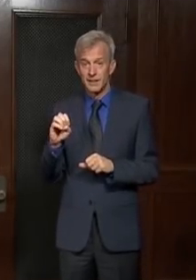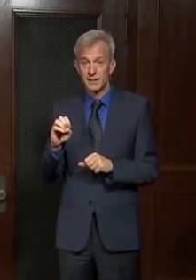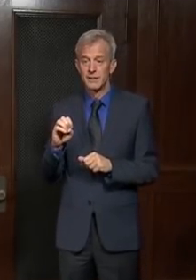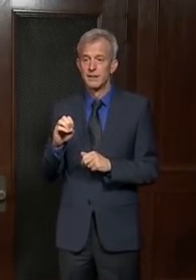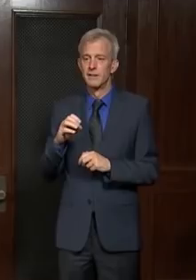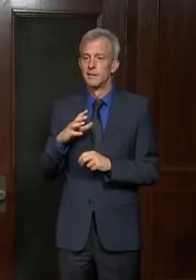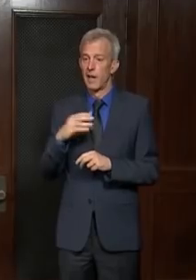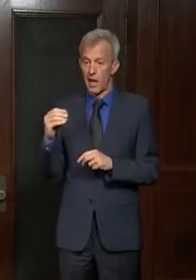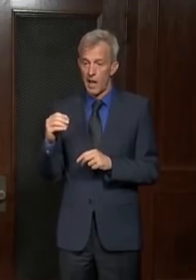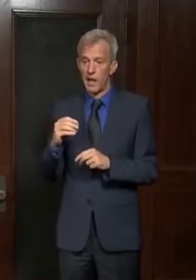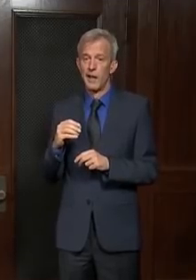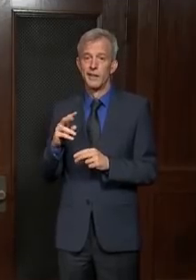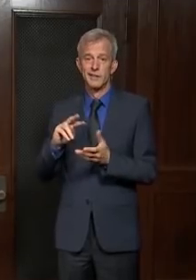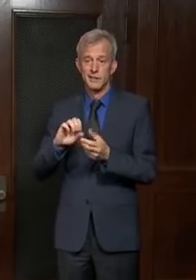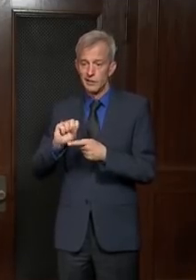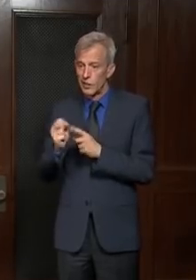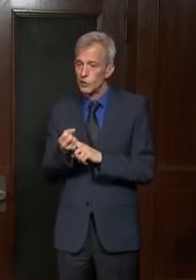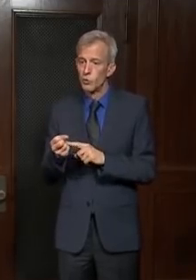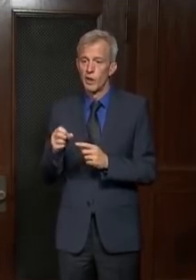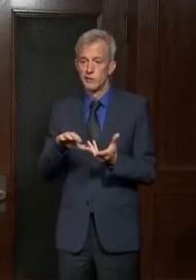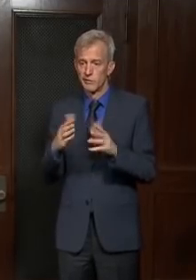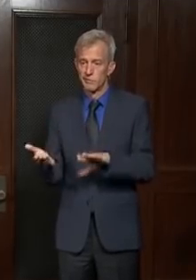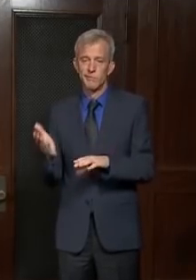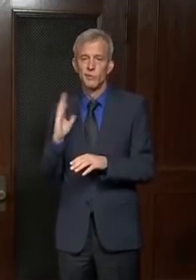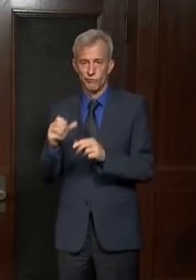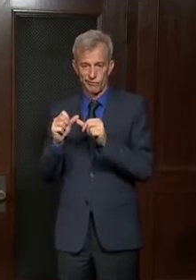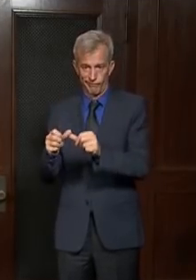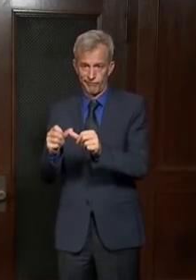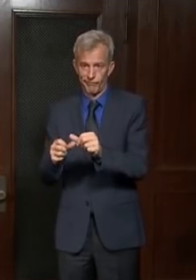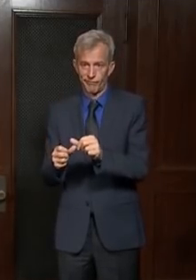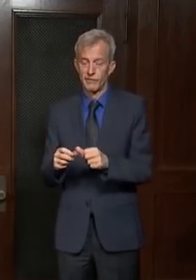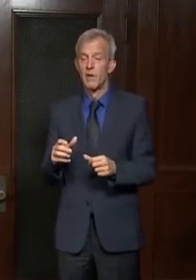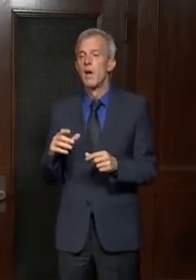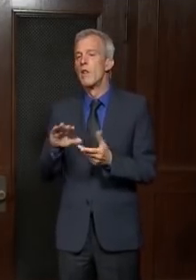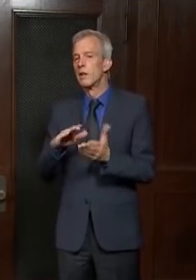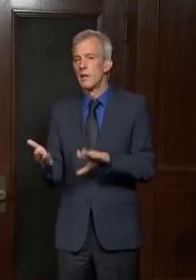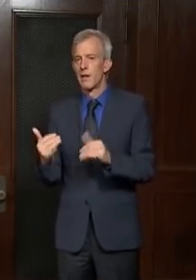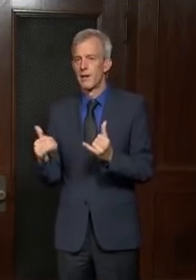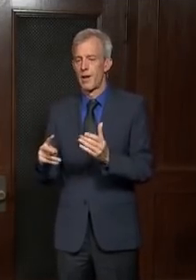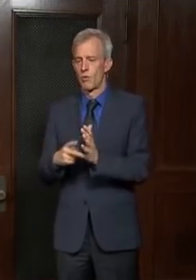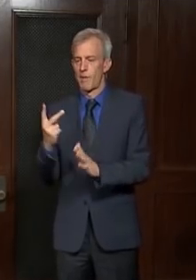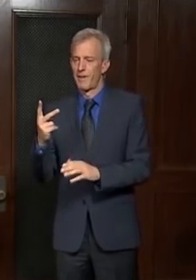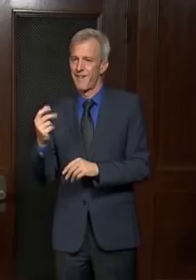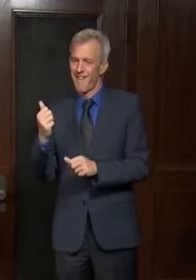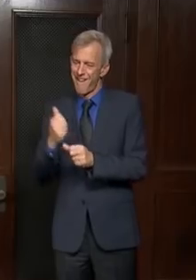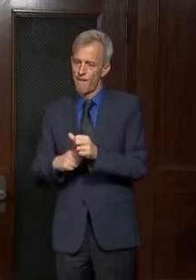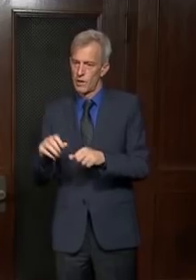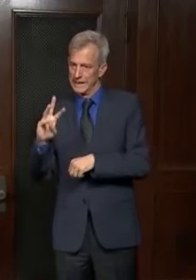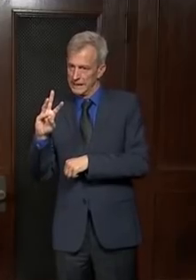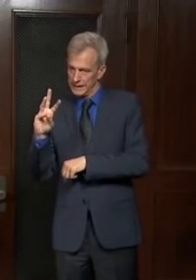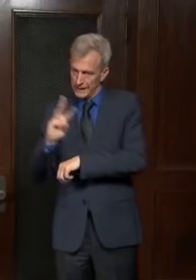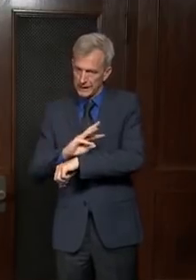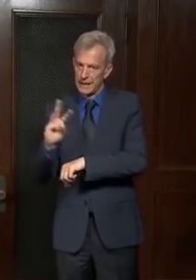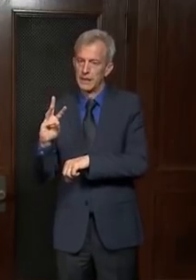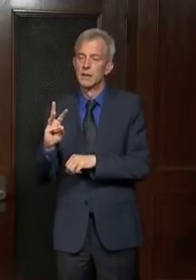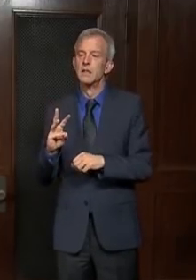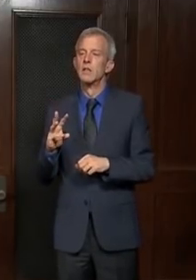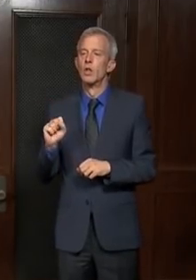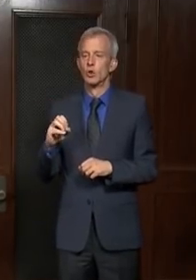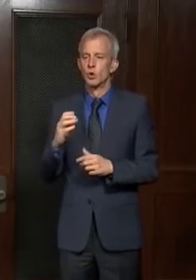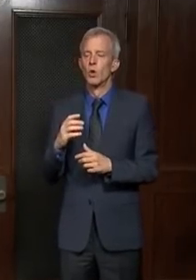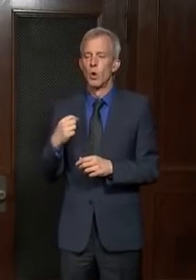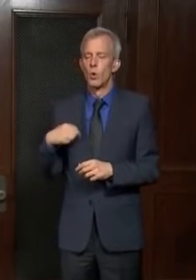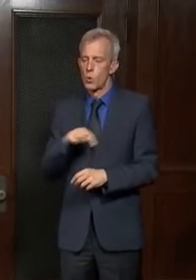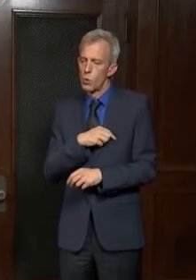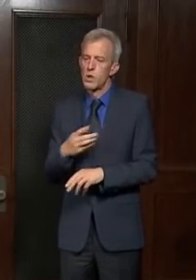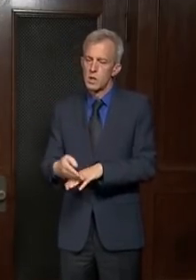us for the near future. Our deaths are now doubling every 6 days. So we're making some progress, but since my last briefing